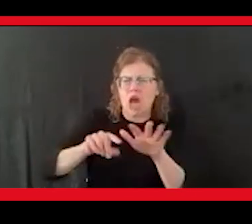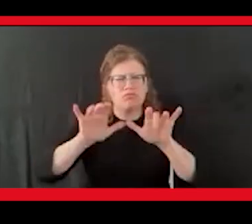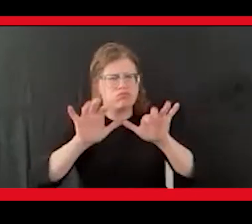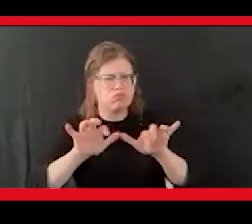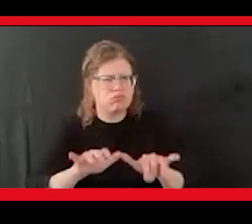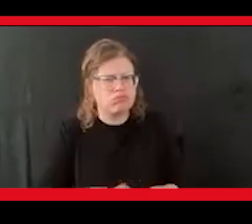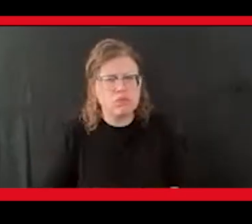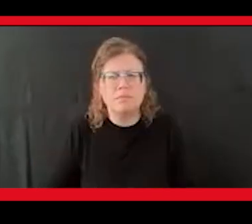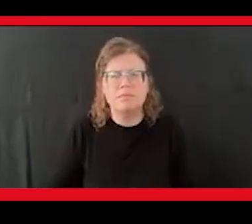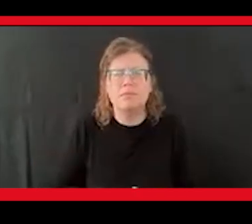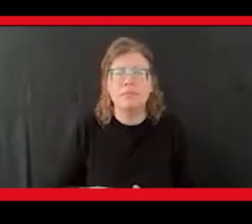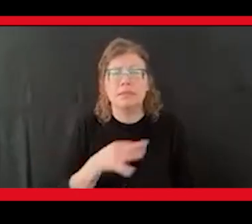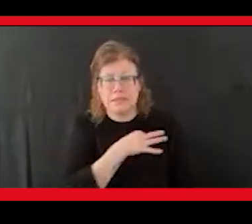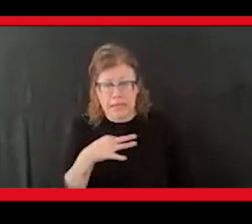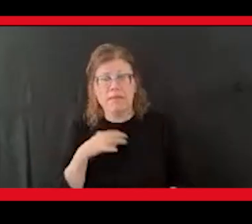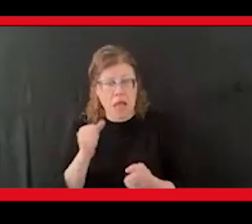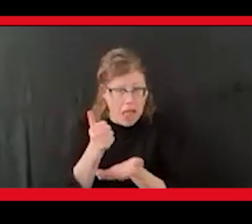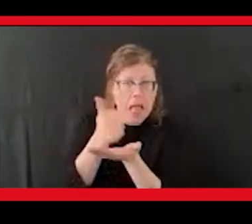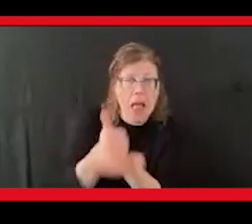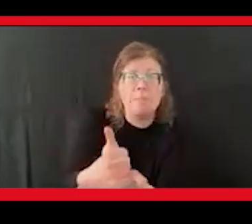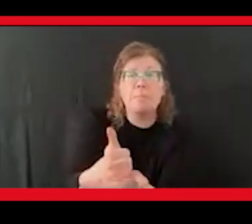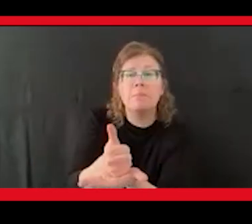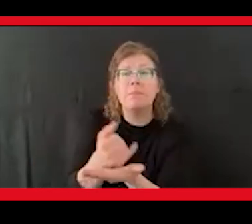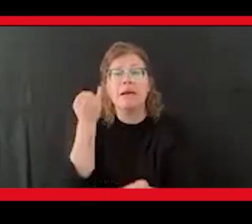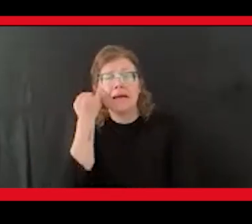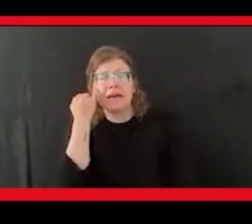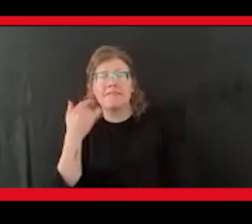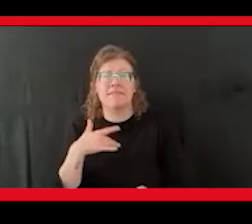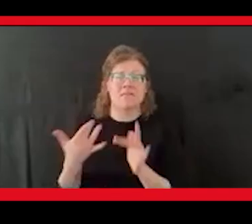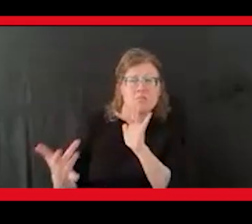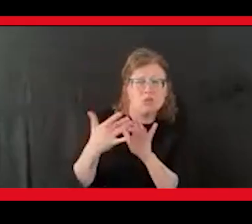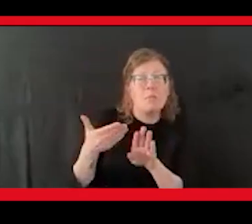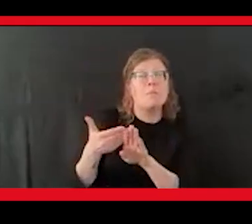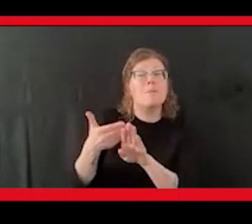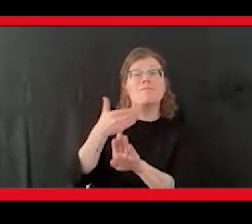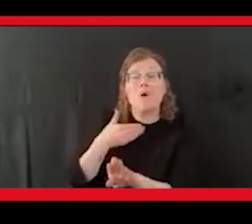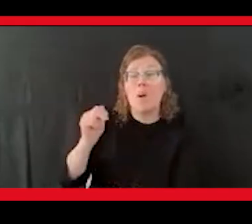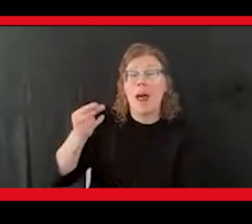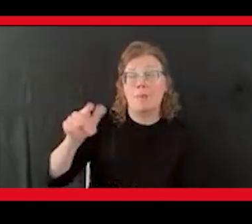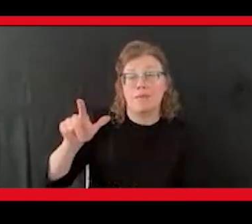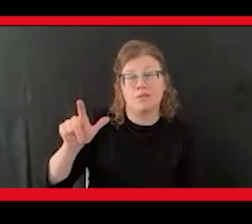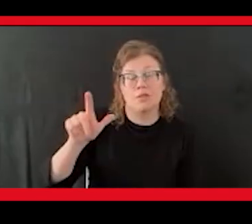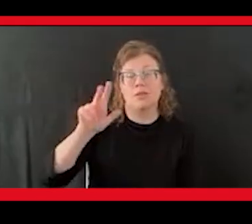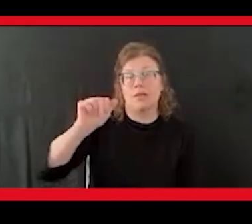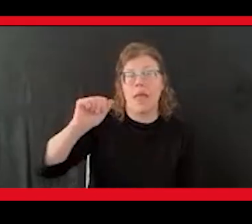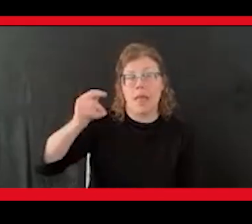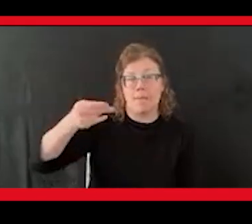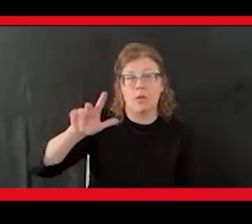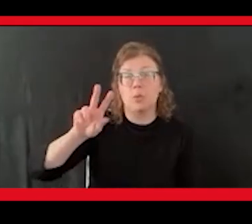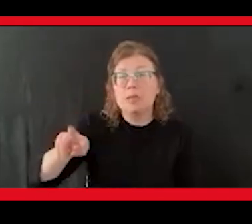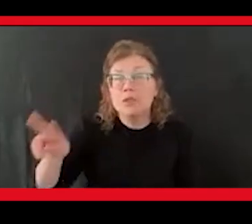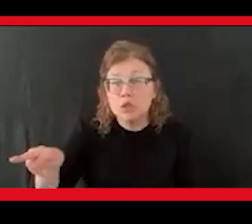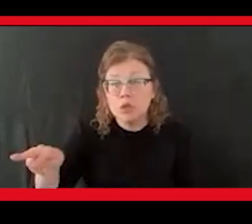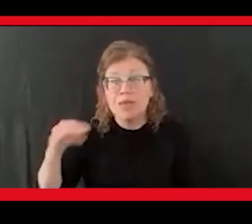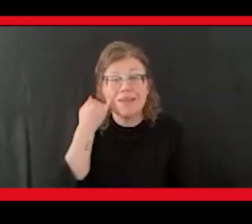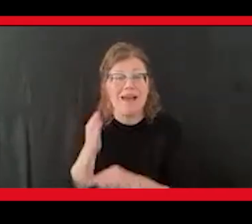April 22nd. After this date, staff cannot guarantee that your request